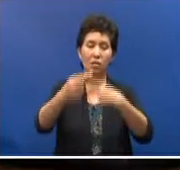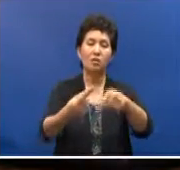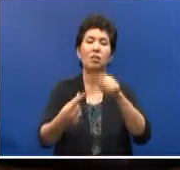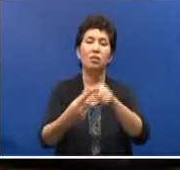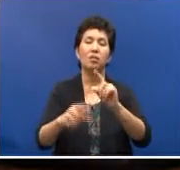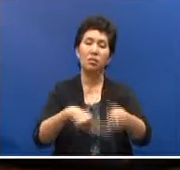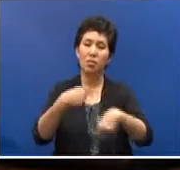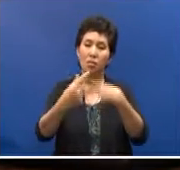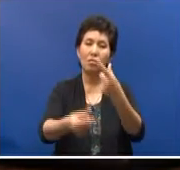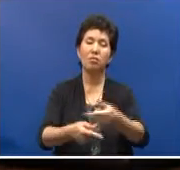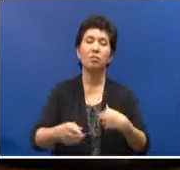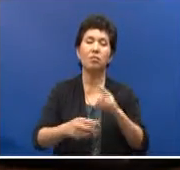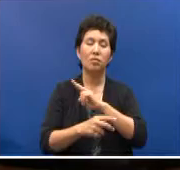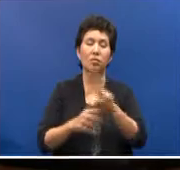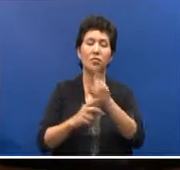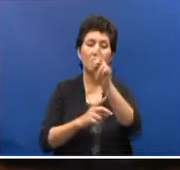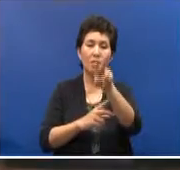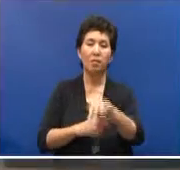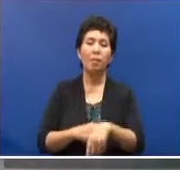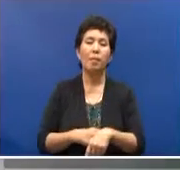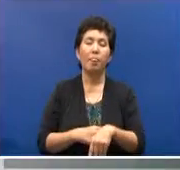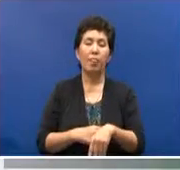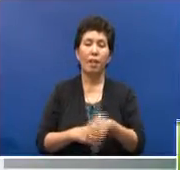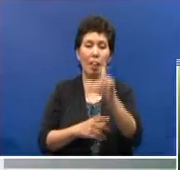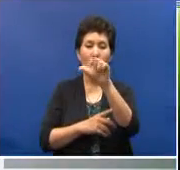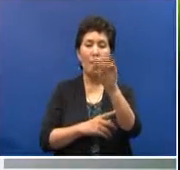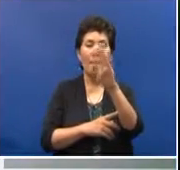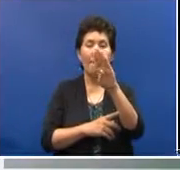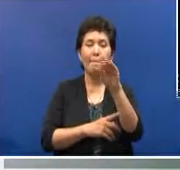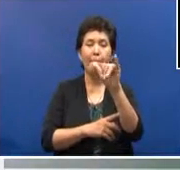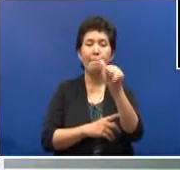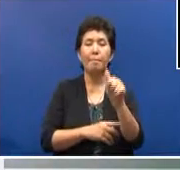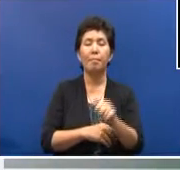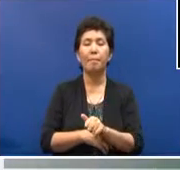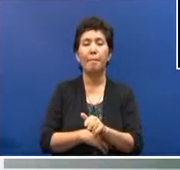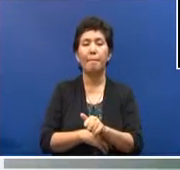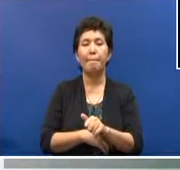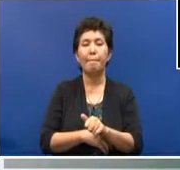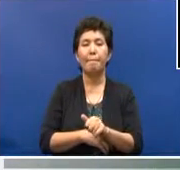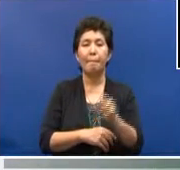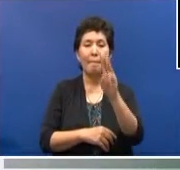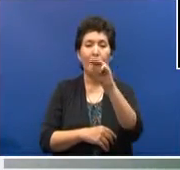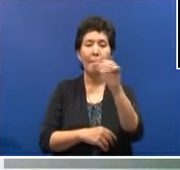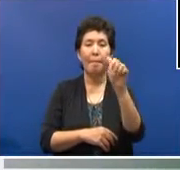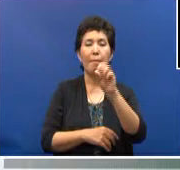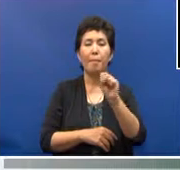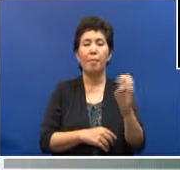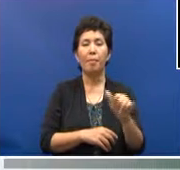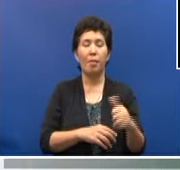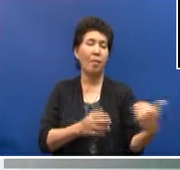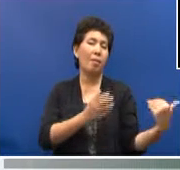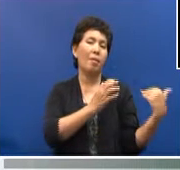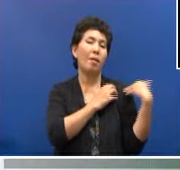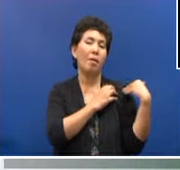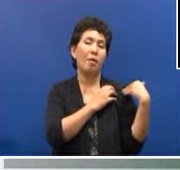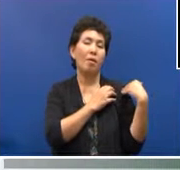Okay, moreover, we can see that with the influence of mass media, okay, whereby mass media is